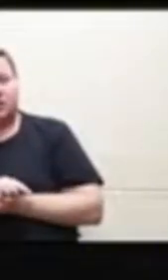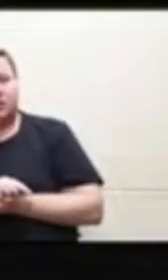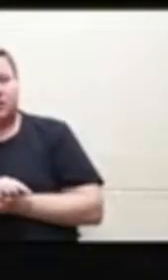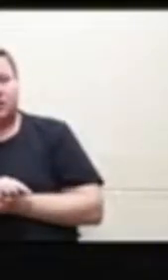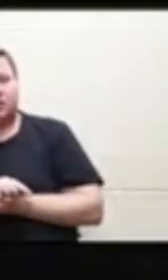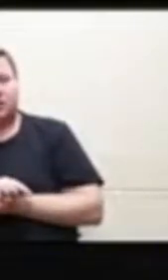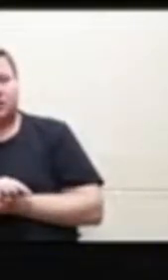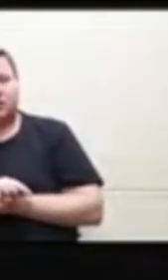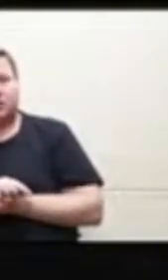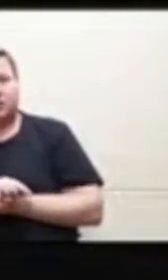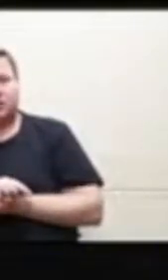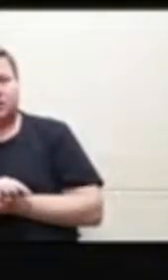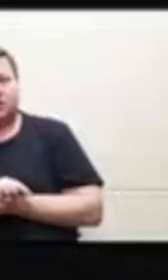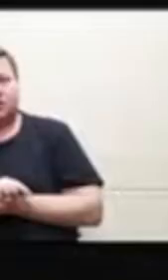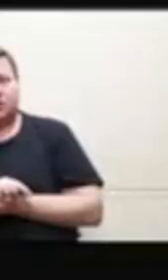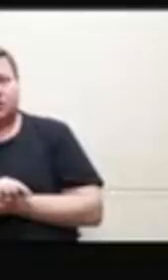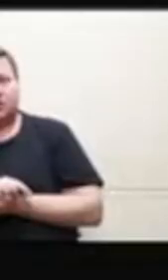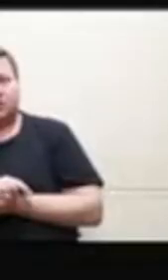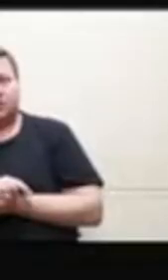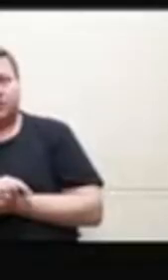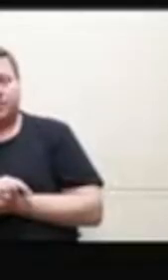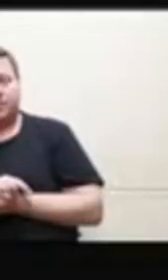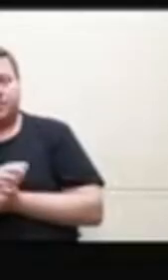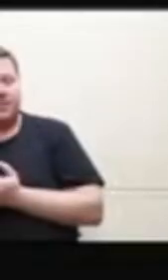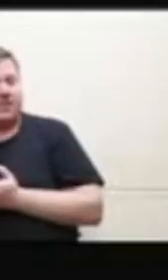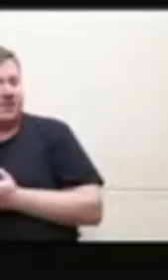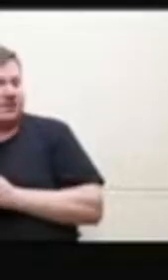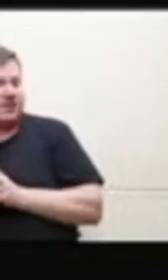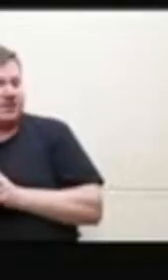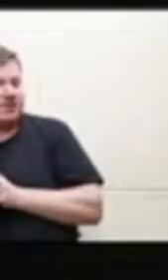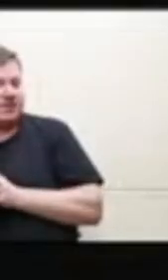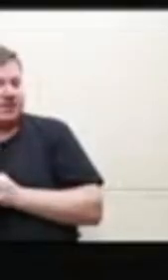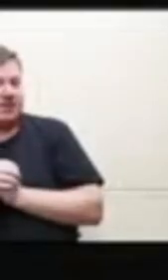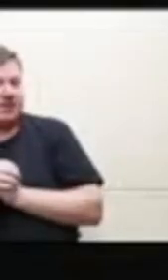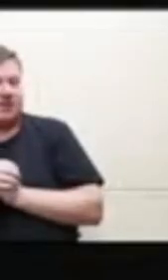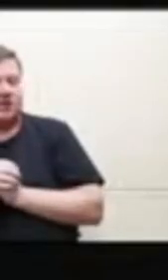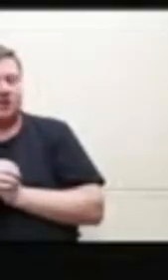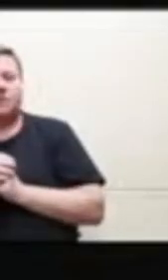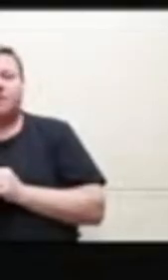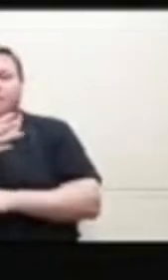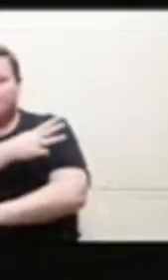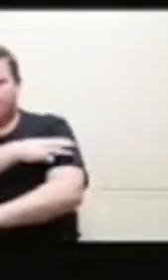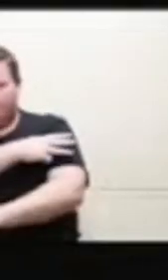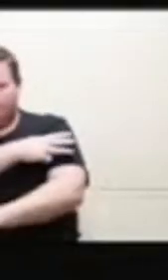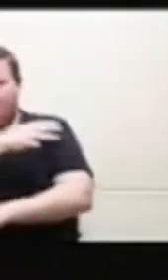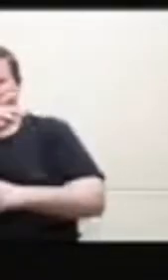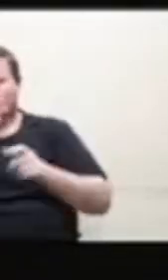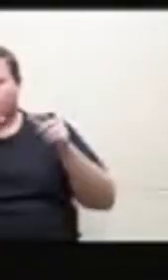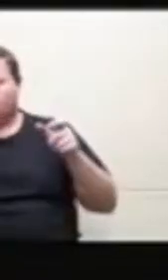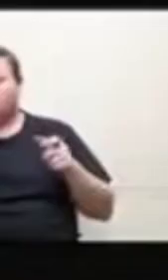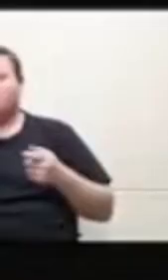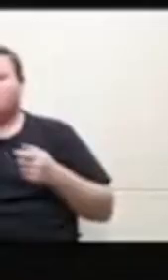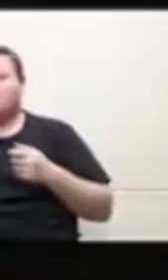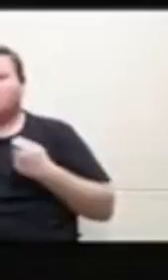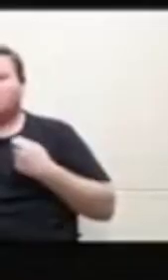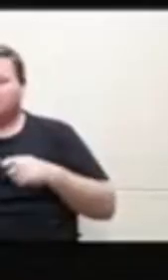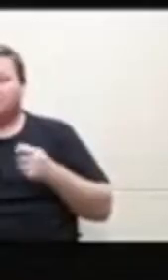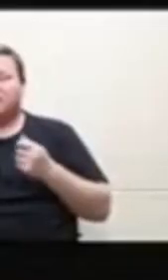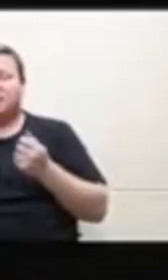the Auditor General says management spent money on the wastewater project, work was not